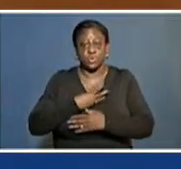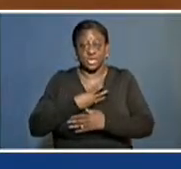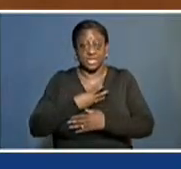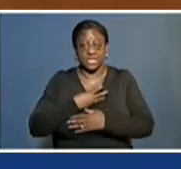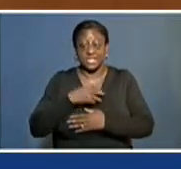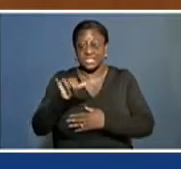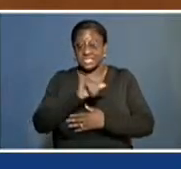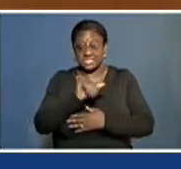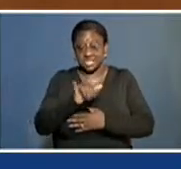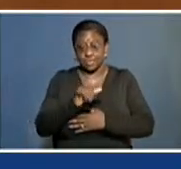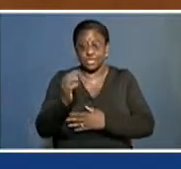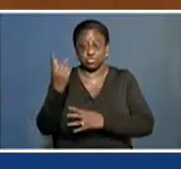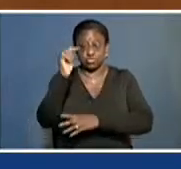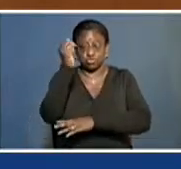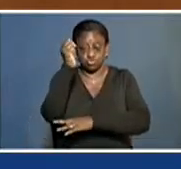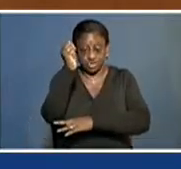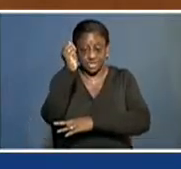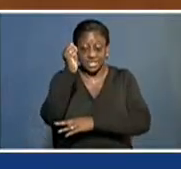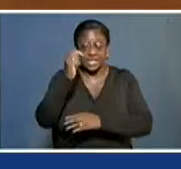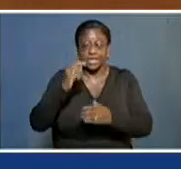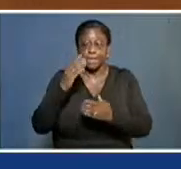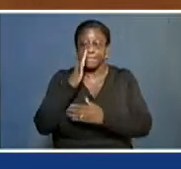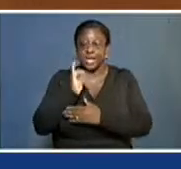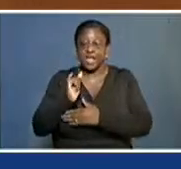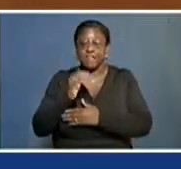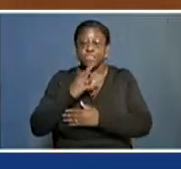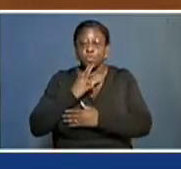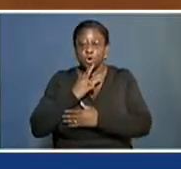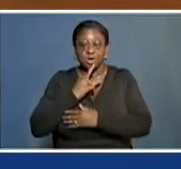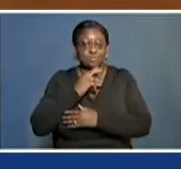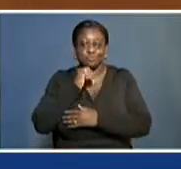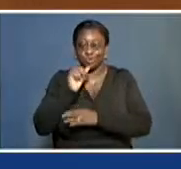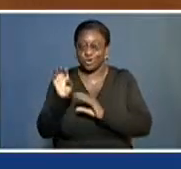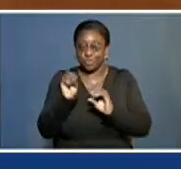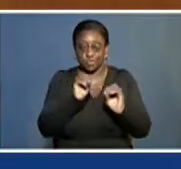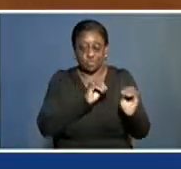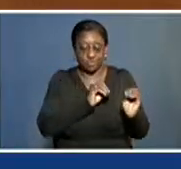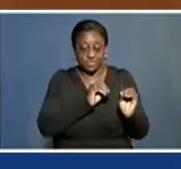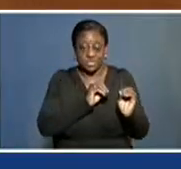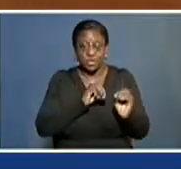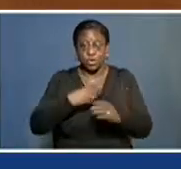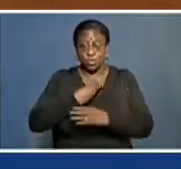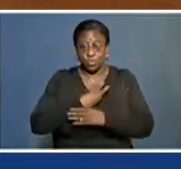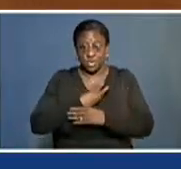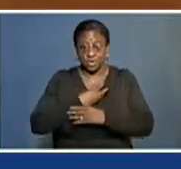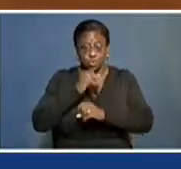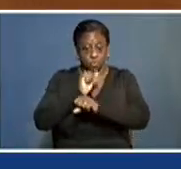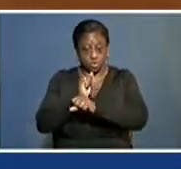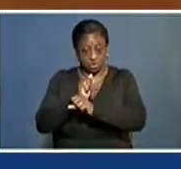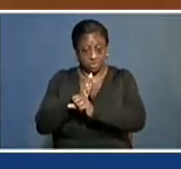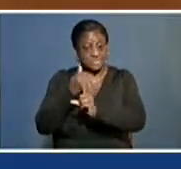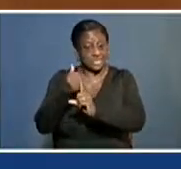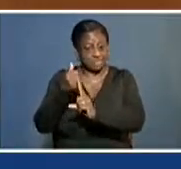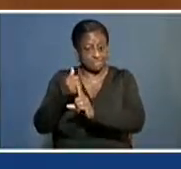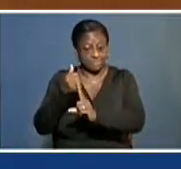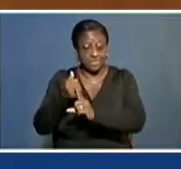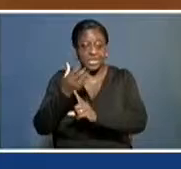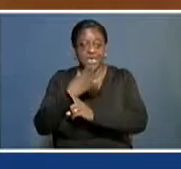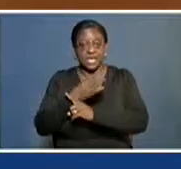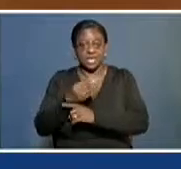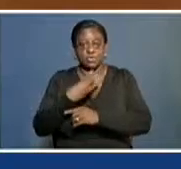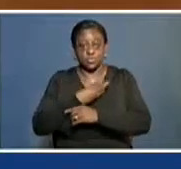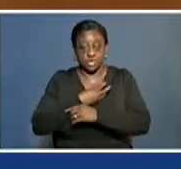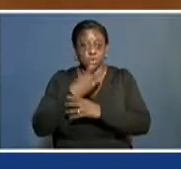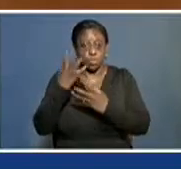the tree that planted by the waters, we shall not be moved. We are self-employed, and we would like to be treated